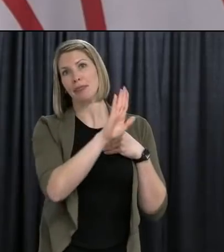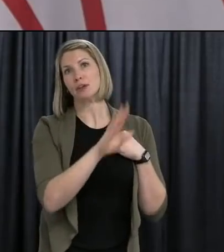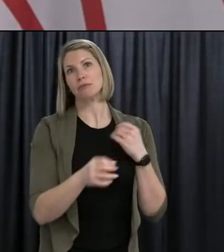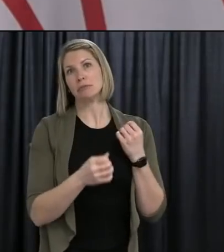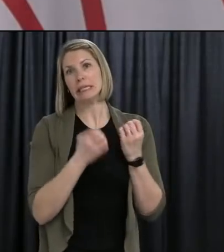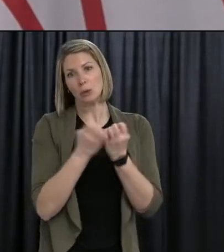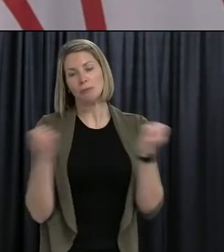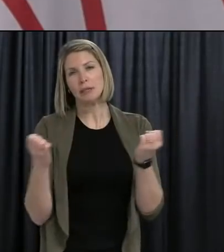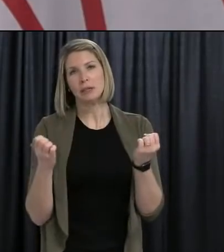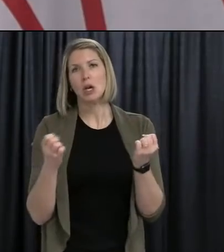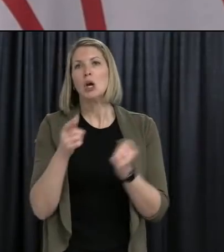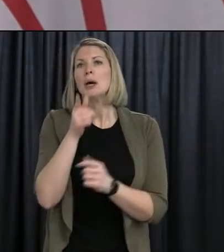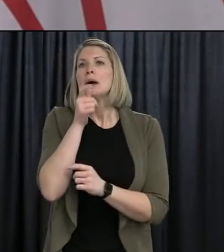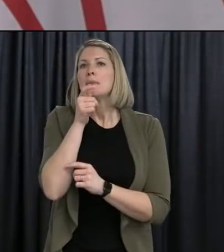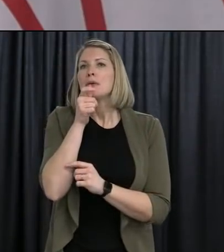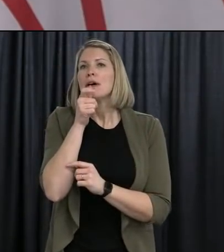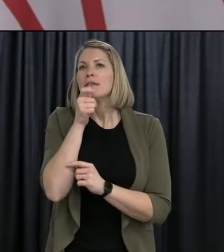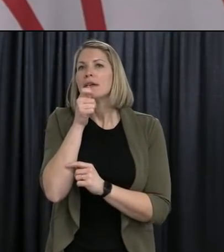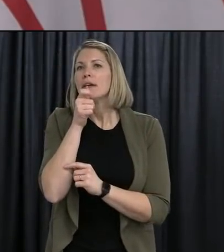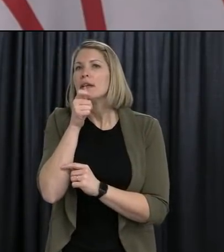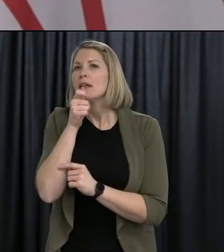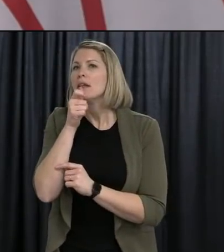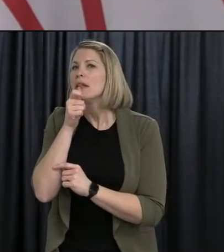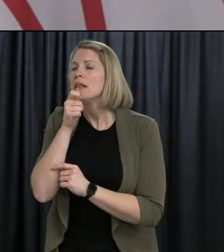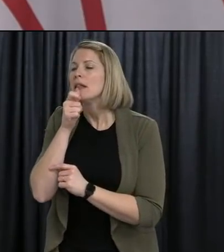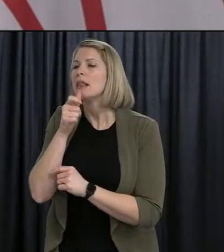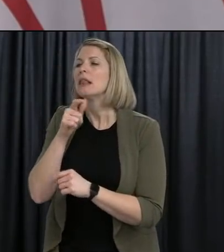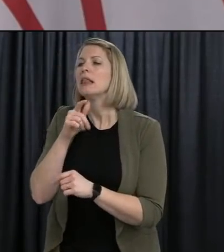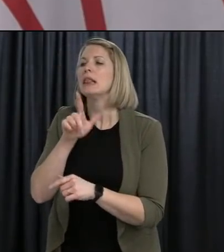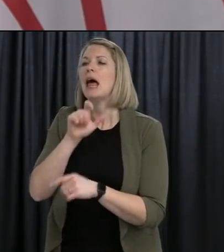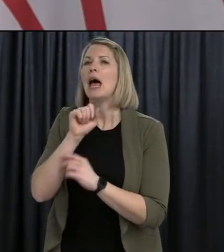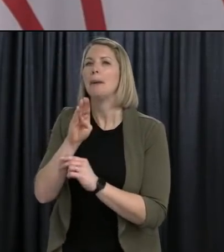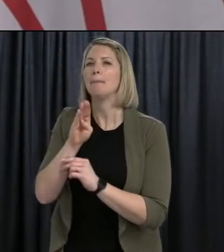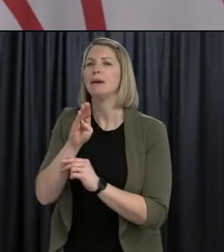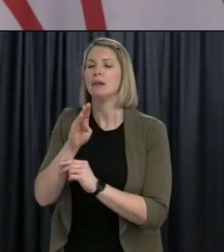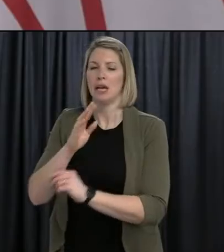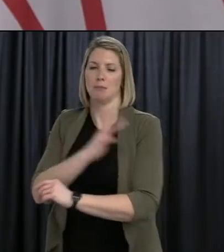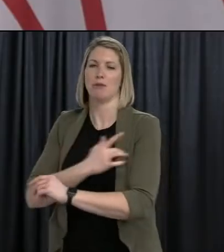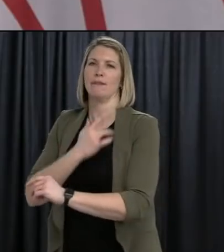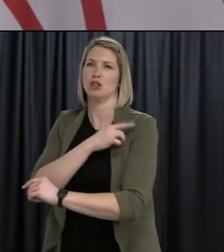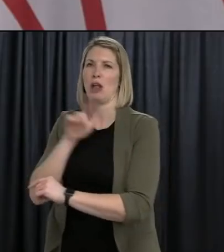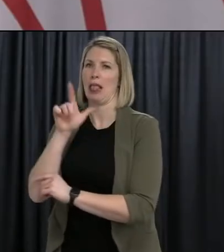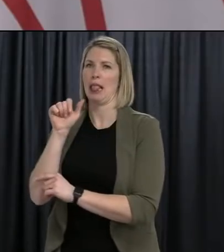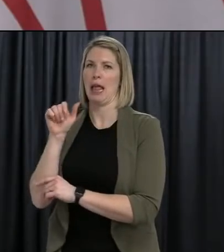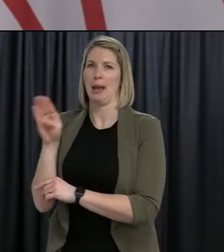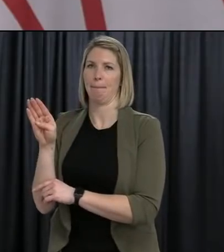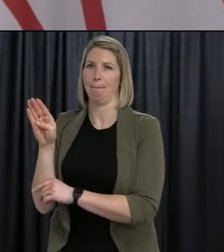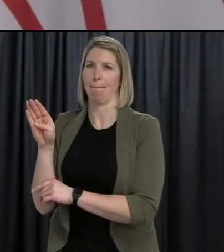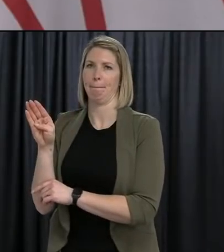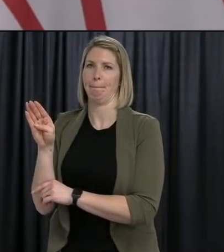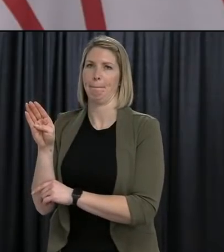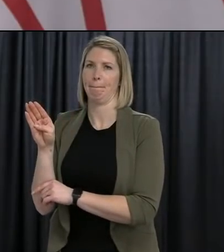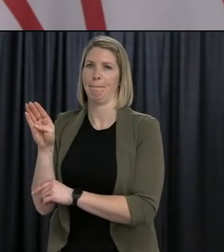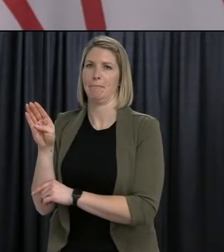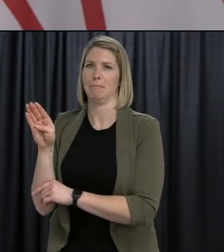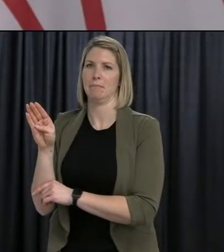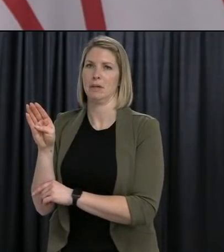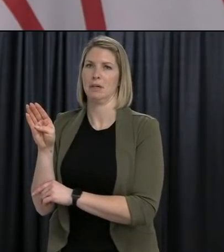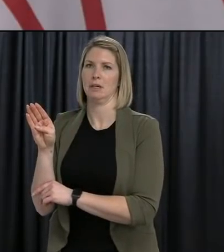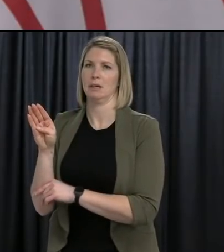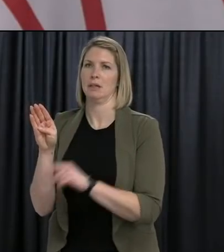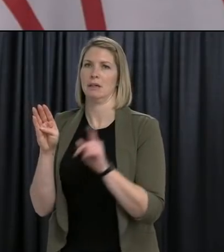what we do with the private labs is we confirm any positive tests that with the public health lab as well, so that could potentially add